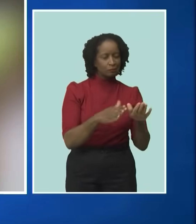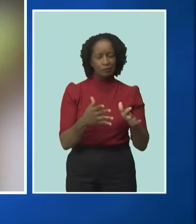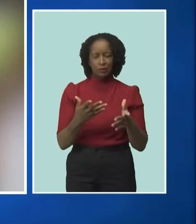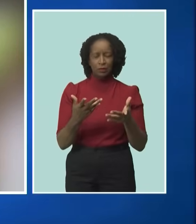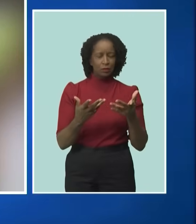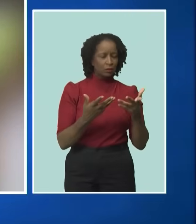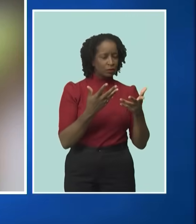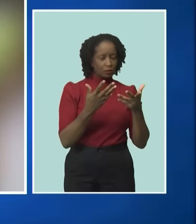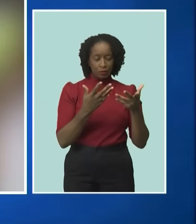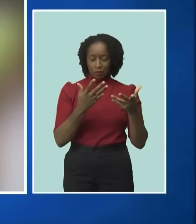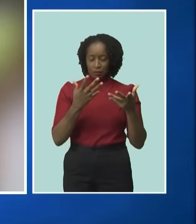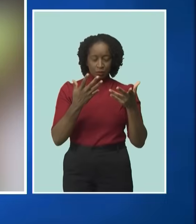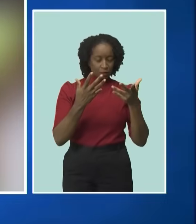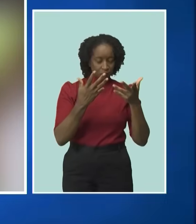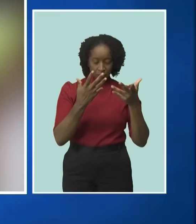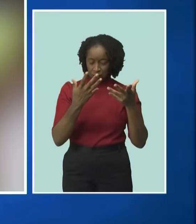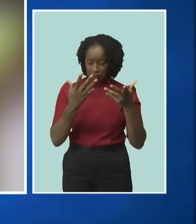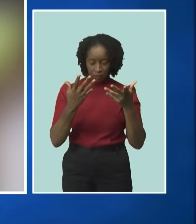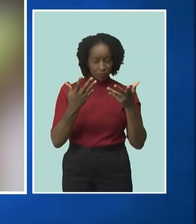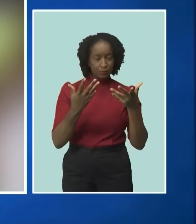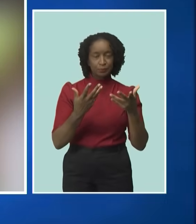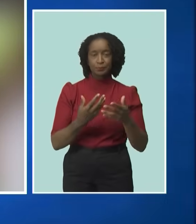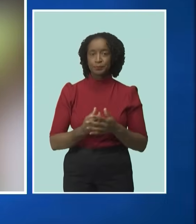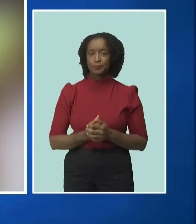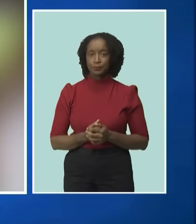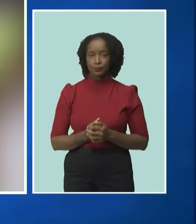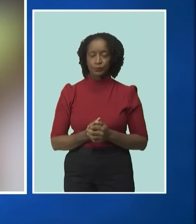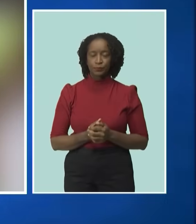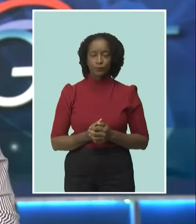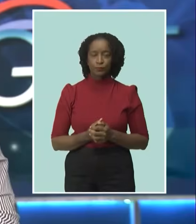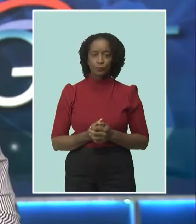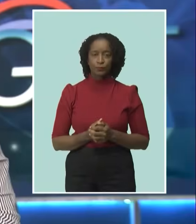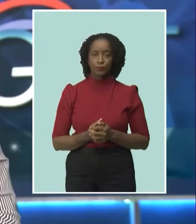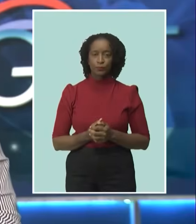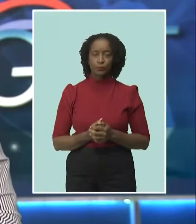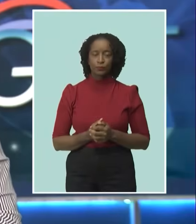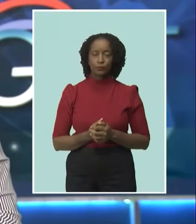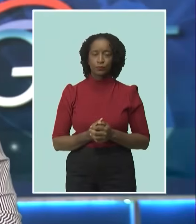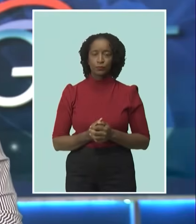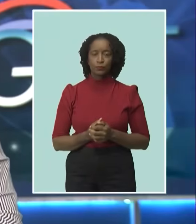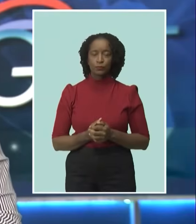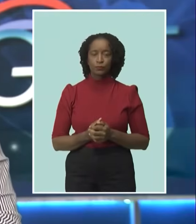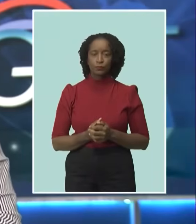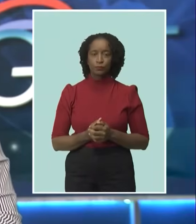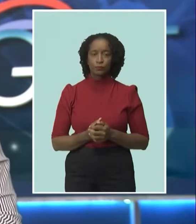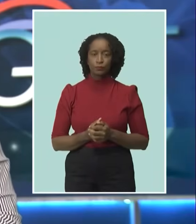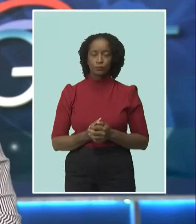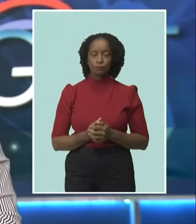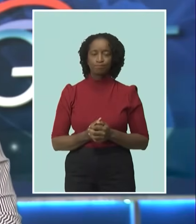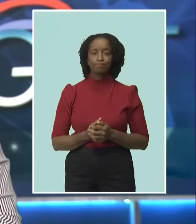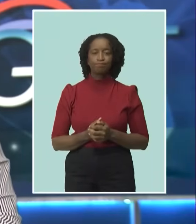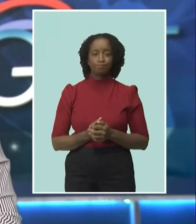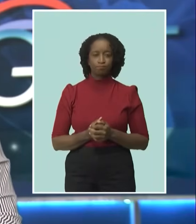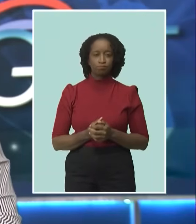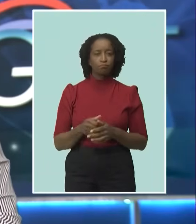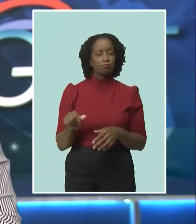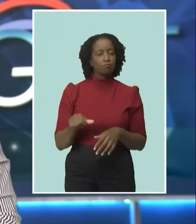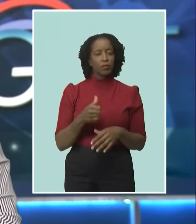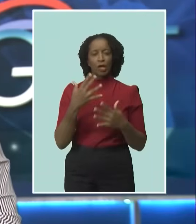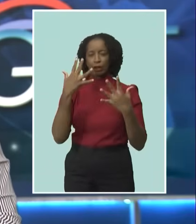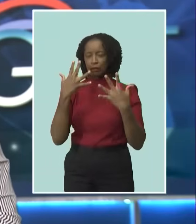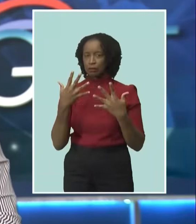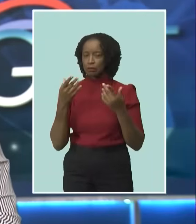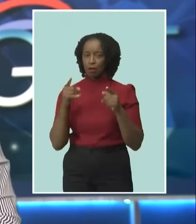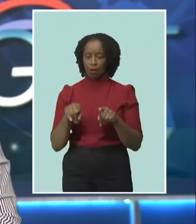happened. Anesta Henry, CBC News. And now to another concerning story. At the